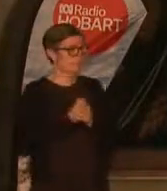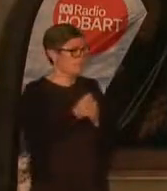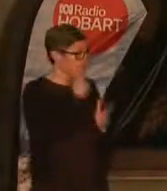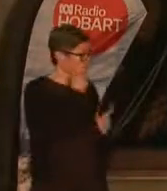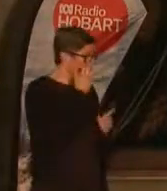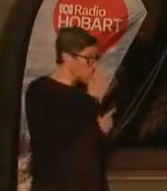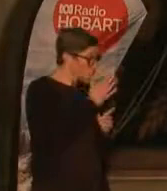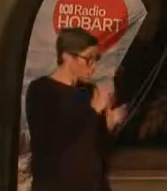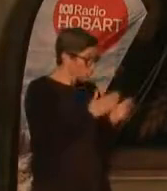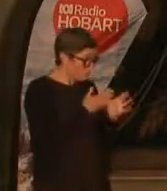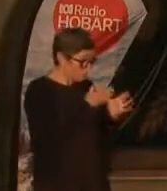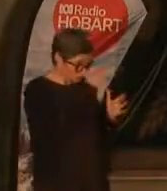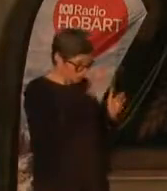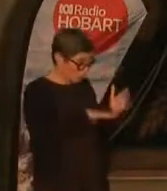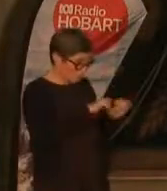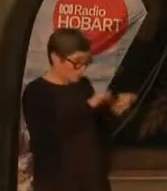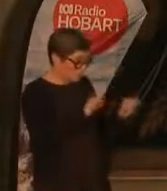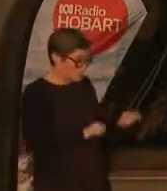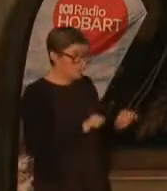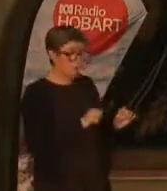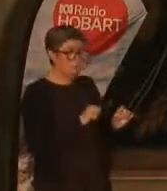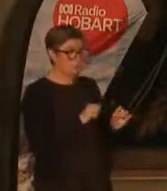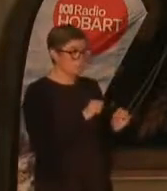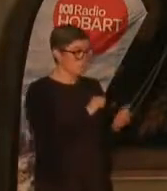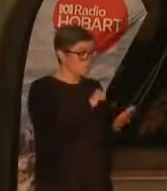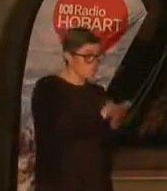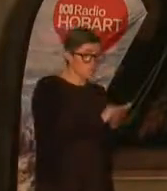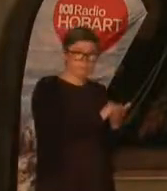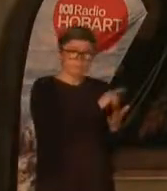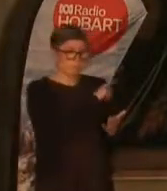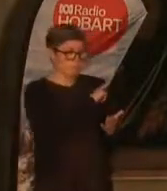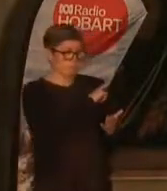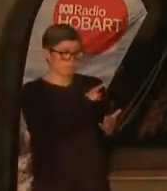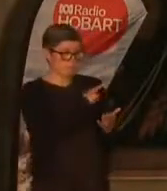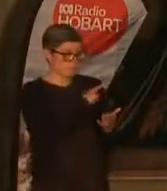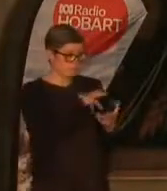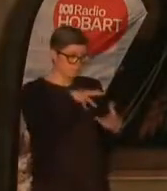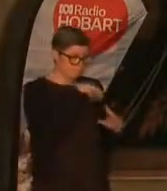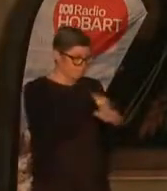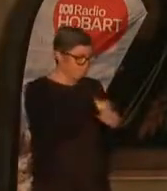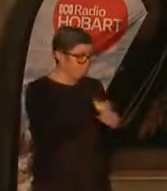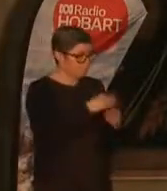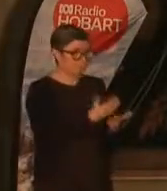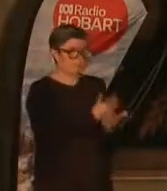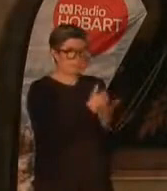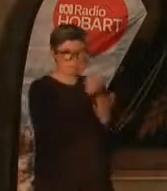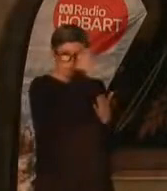Indigenous knowledge systems, these rights and responsibilities come part and parcel with the knowledge